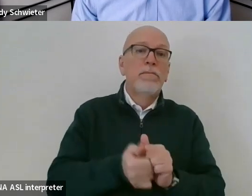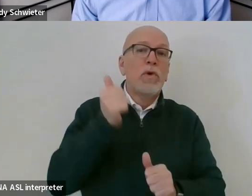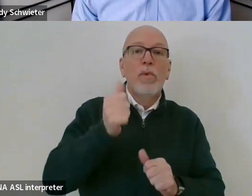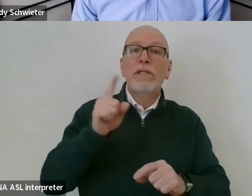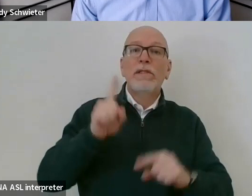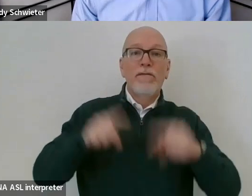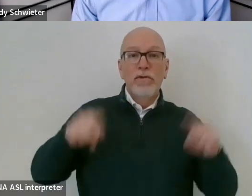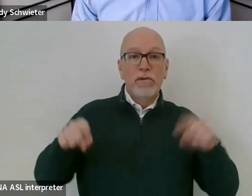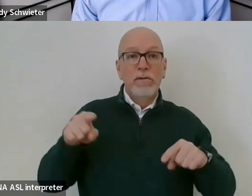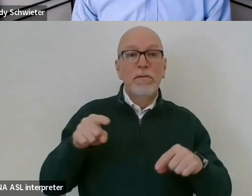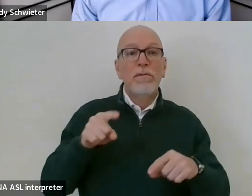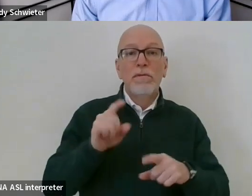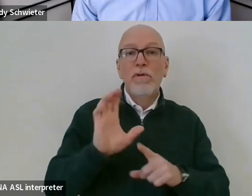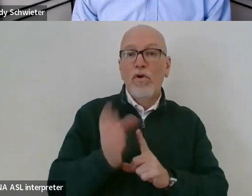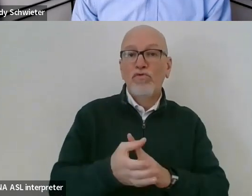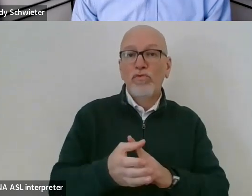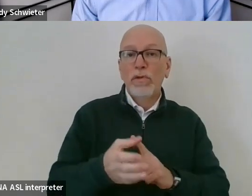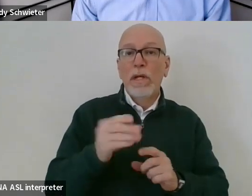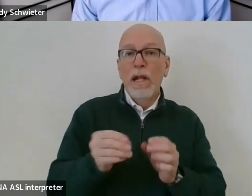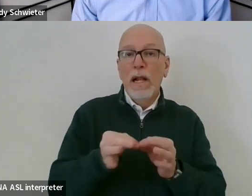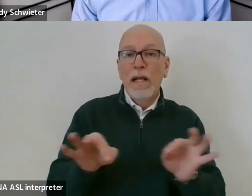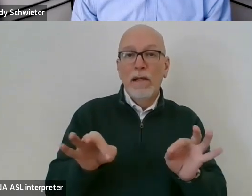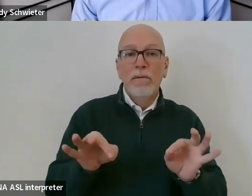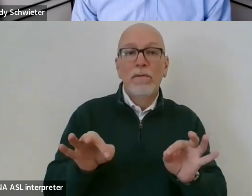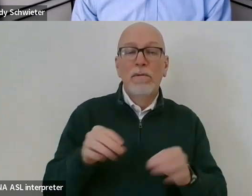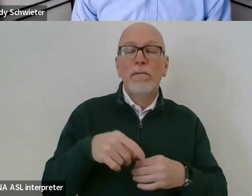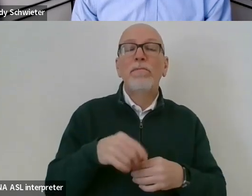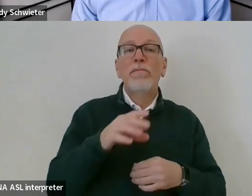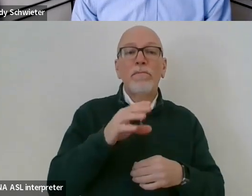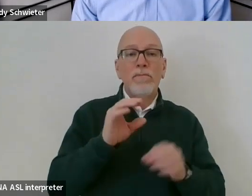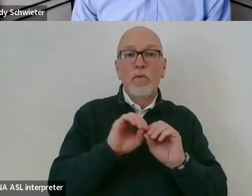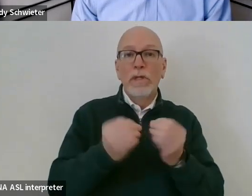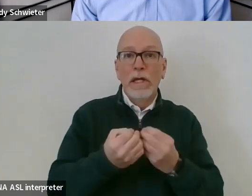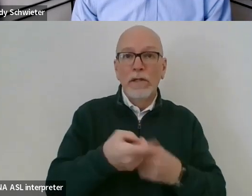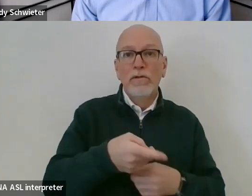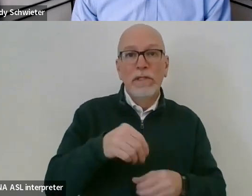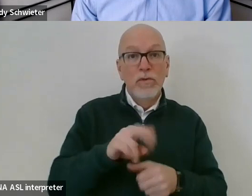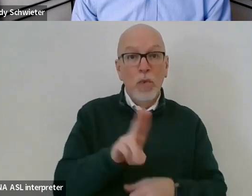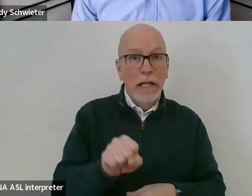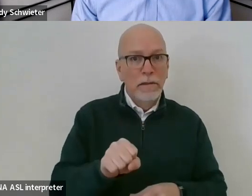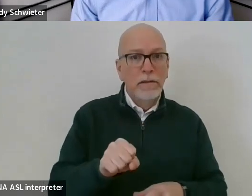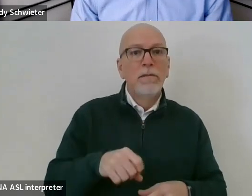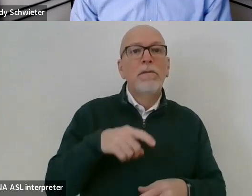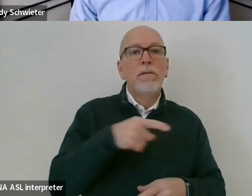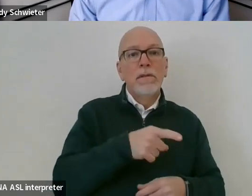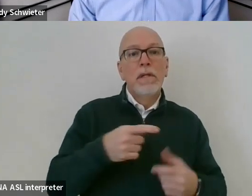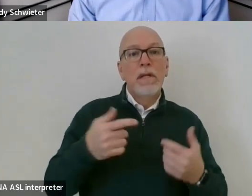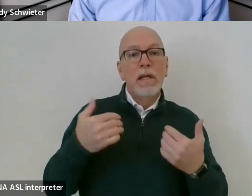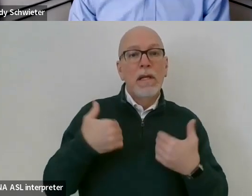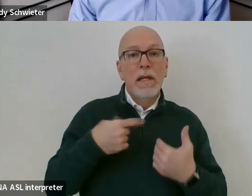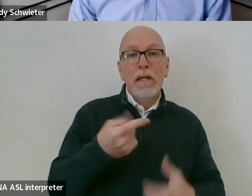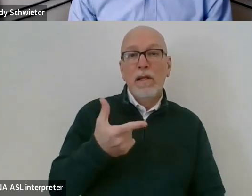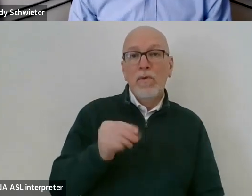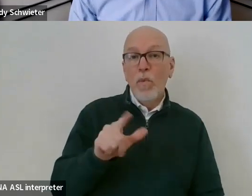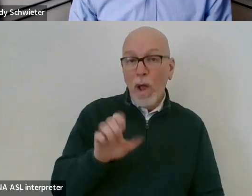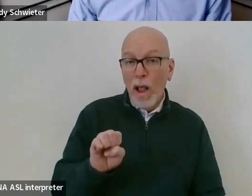diverse linguistically and culturally speaking organization in the country, had Google